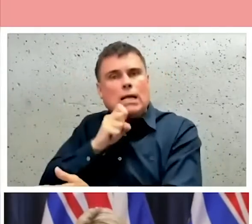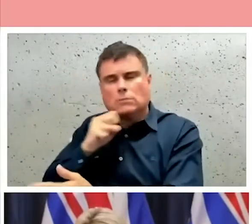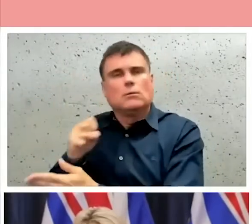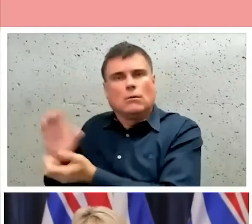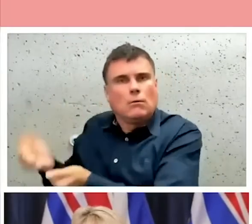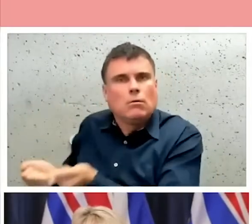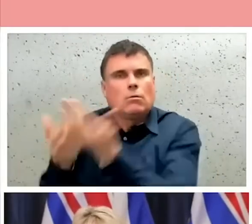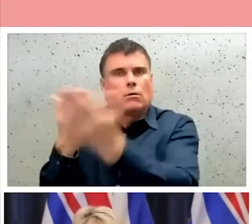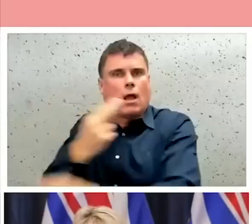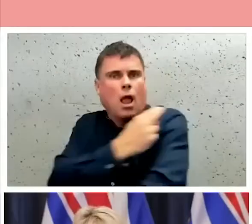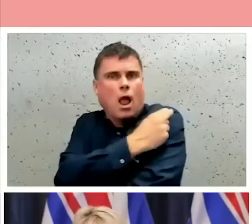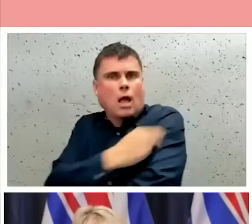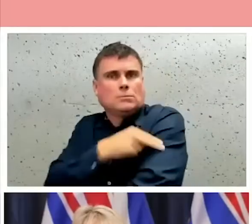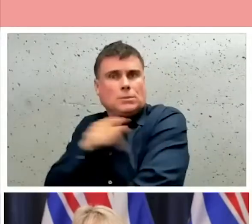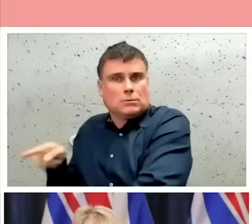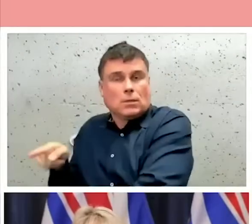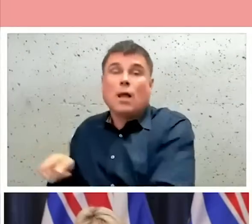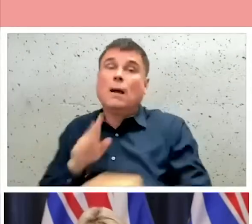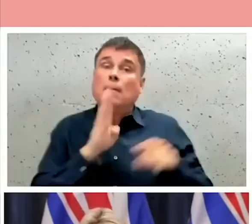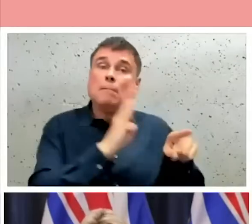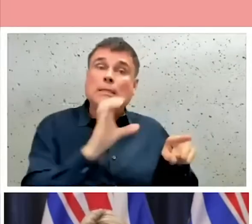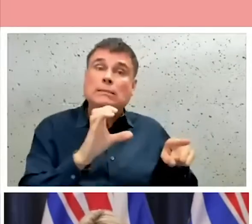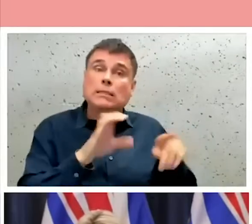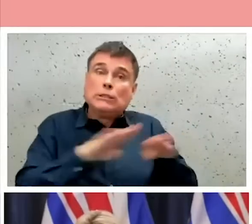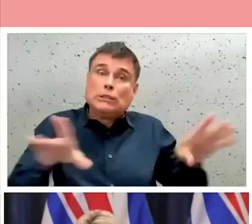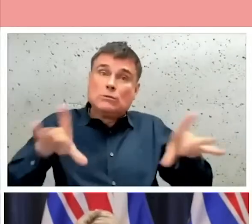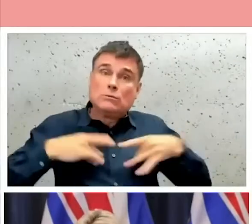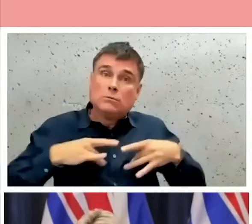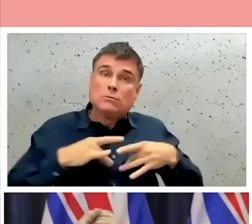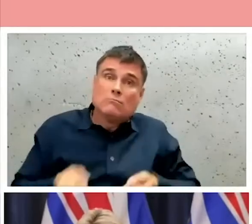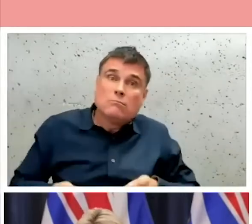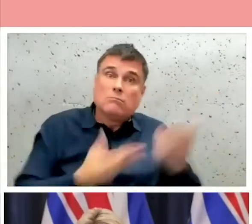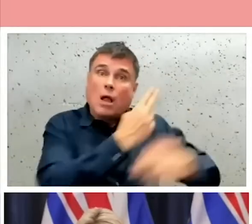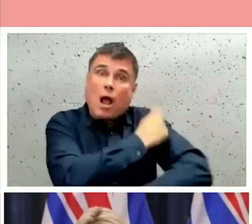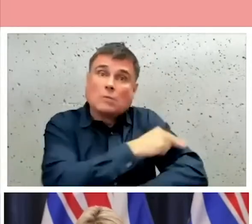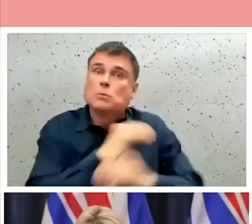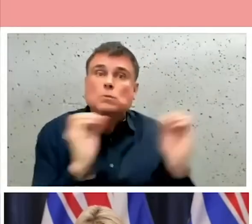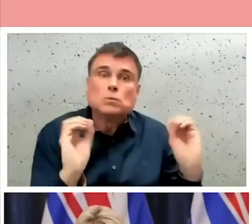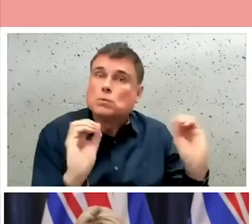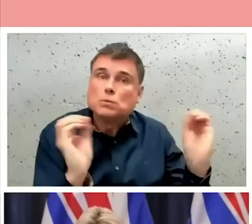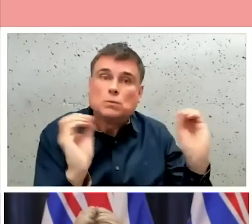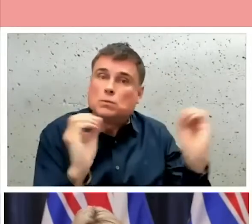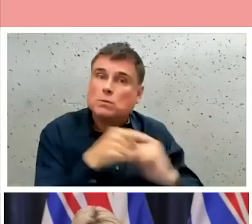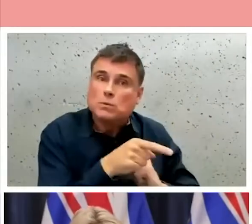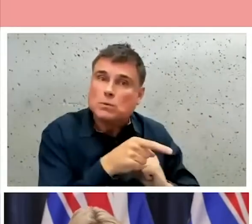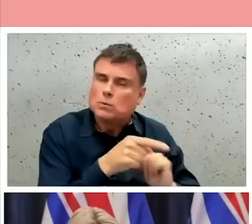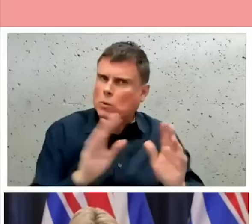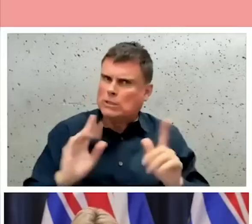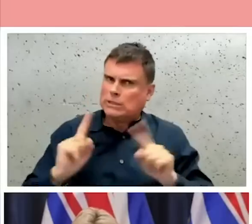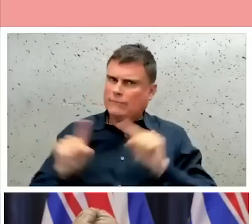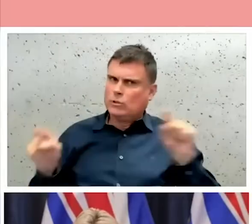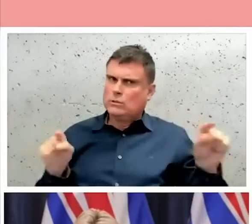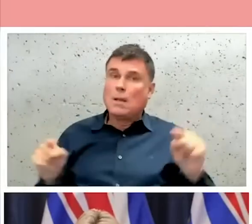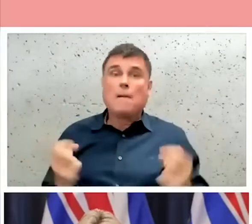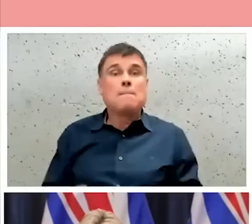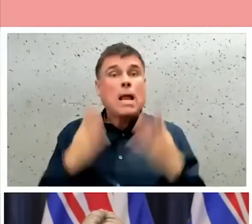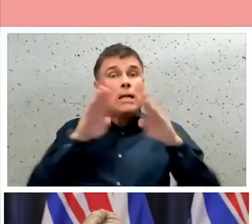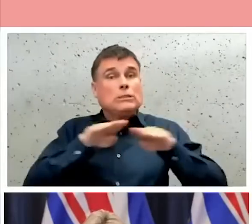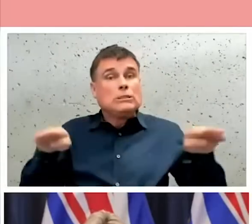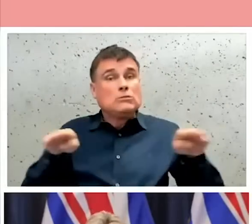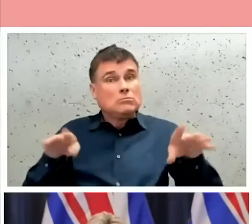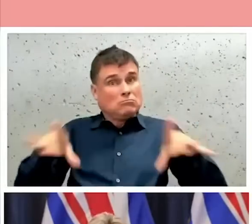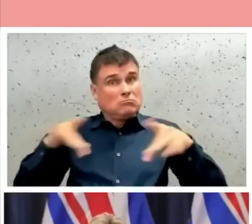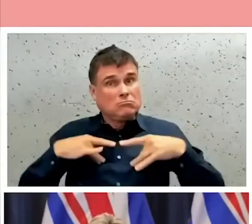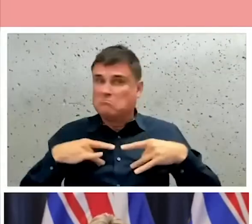but we will continue to watch. We have seen very few children admitted to hospital, thankfully. In the